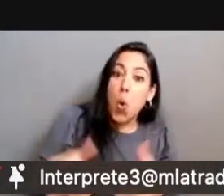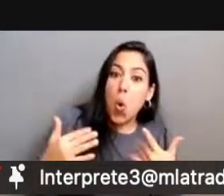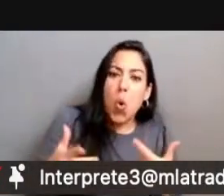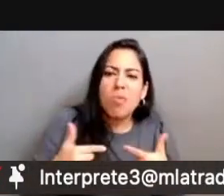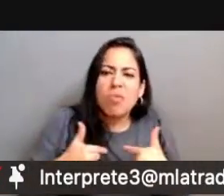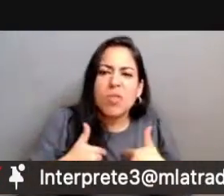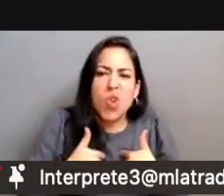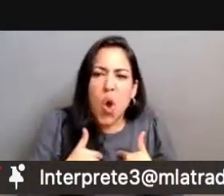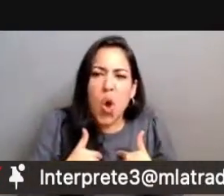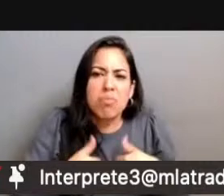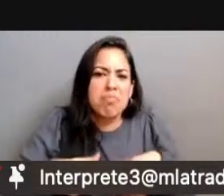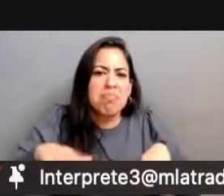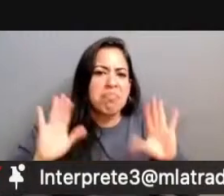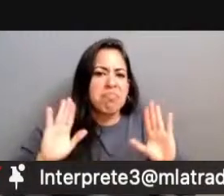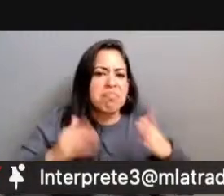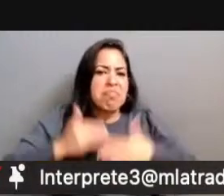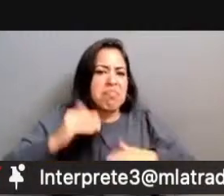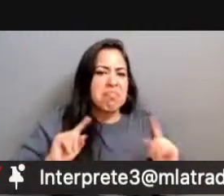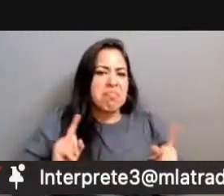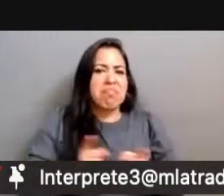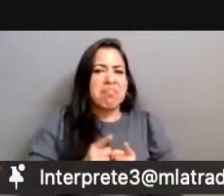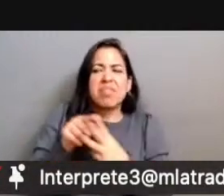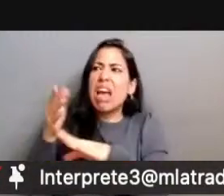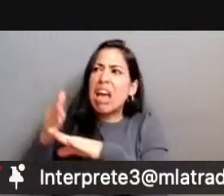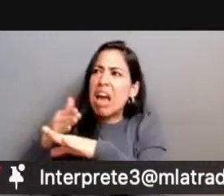I would like only to start with